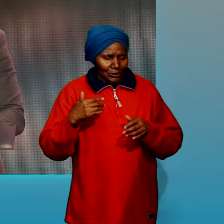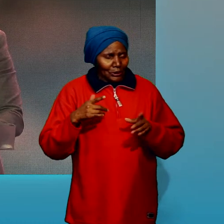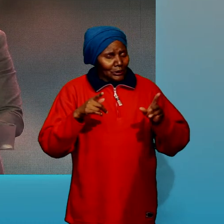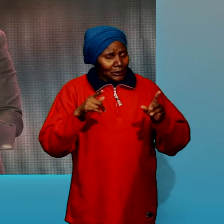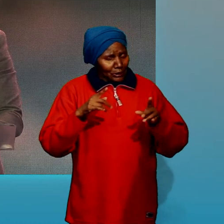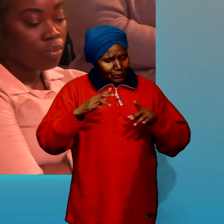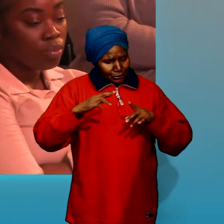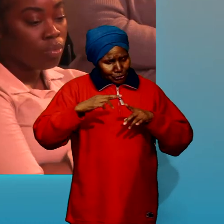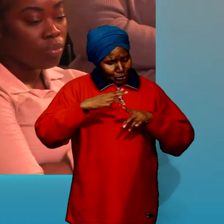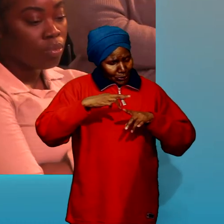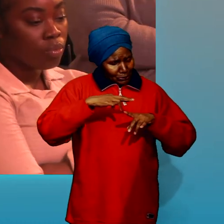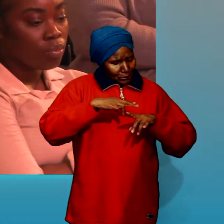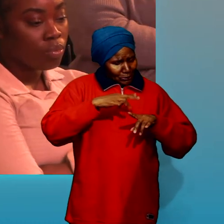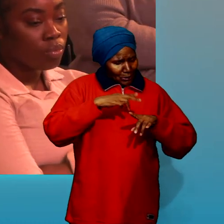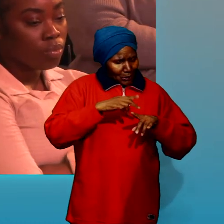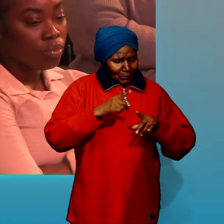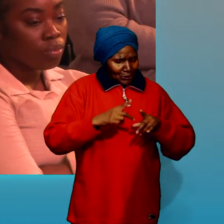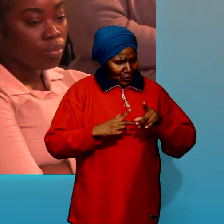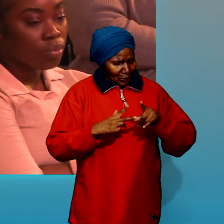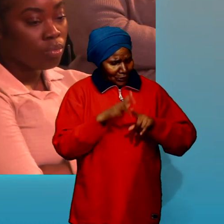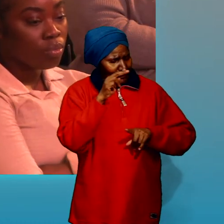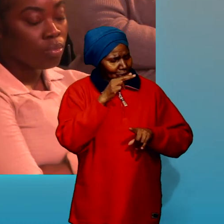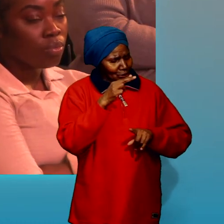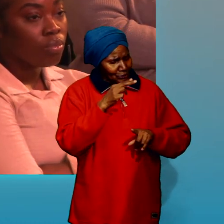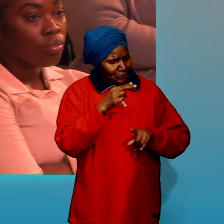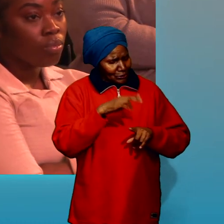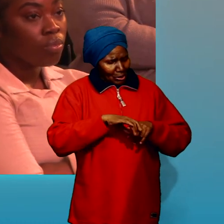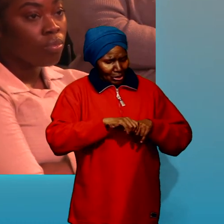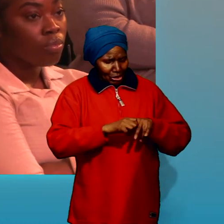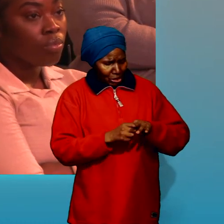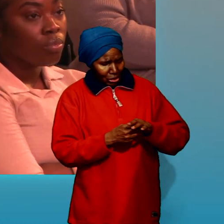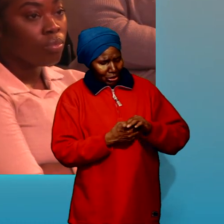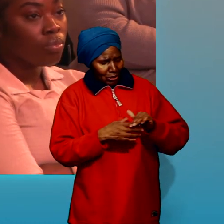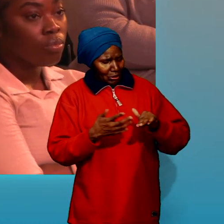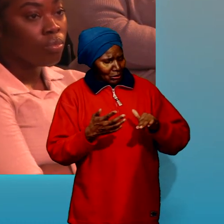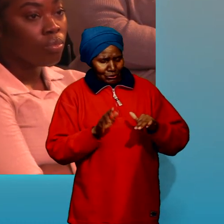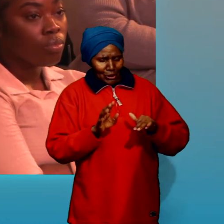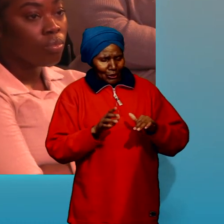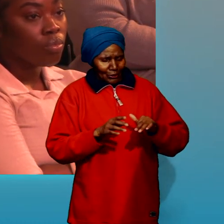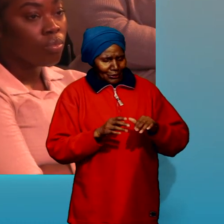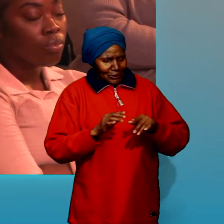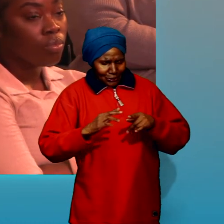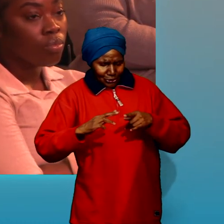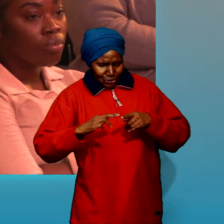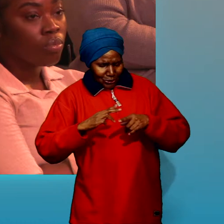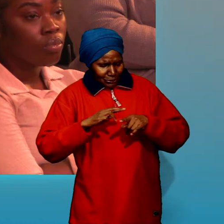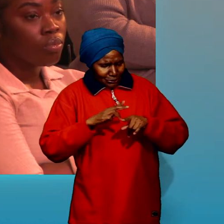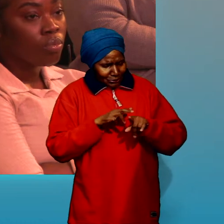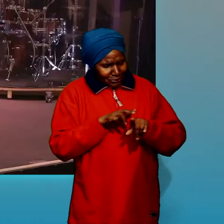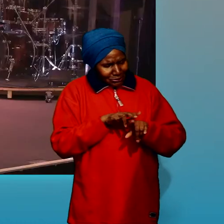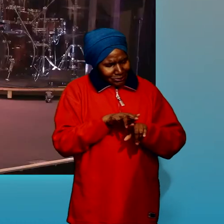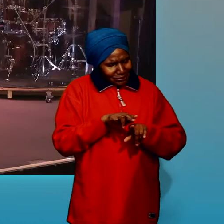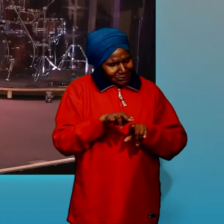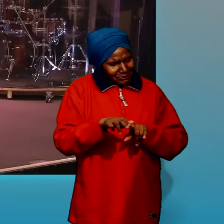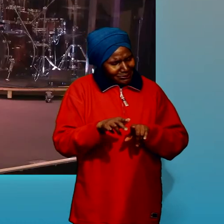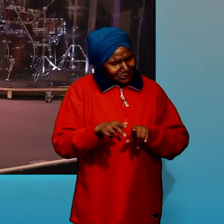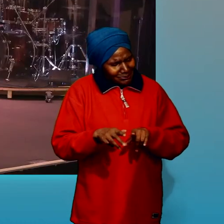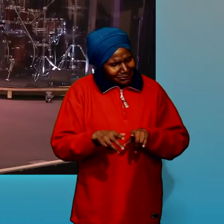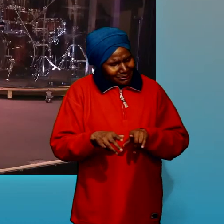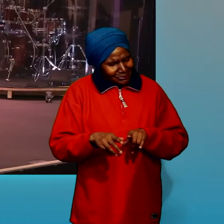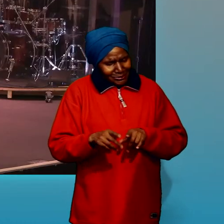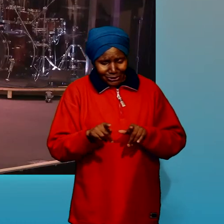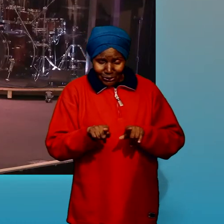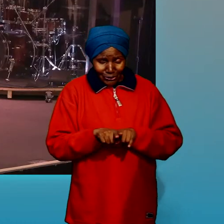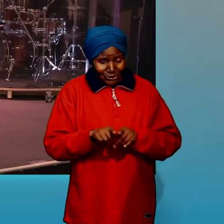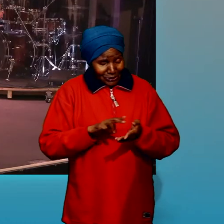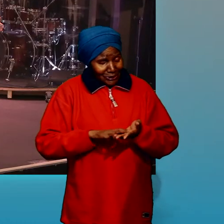Amen? That is what a master gardener does. You would never cut off in the practical, natural world a